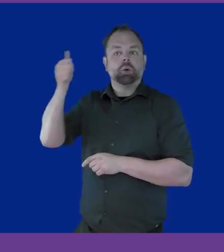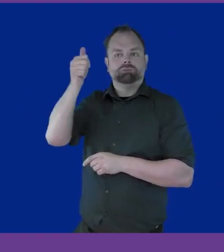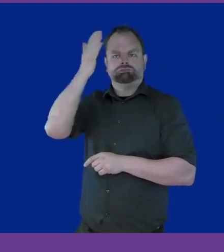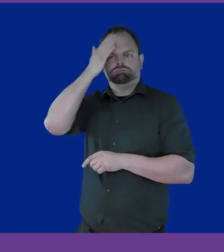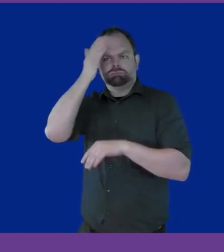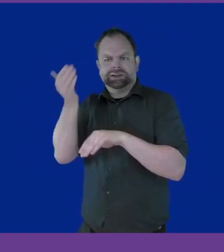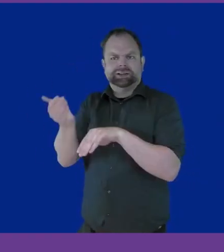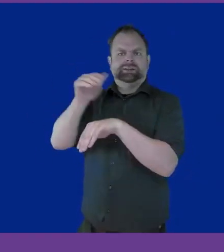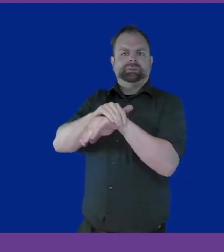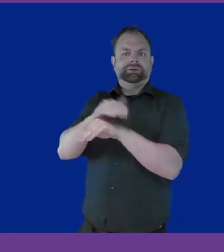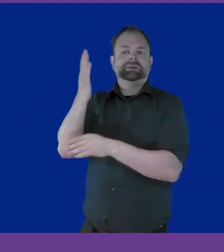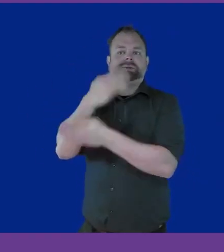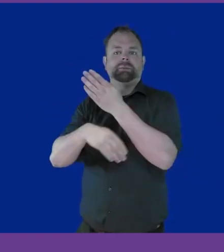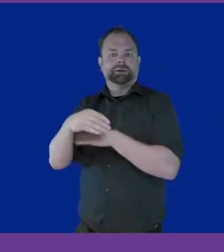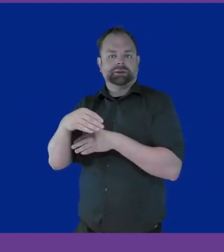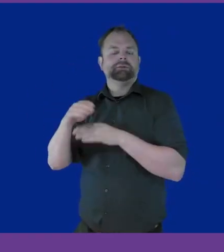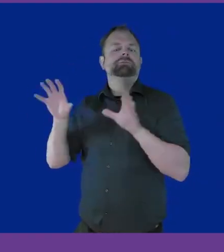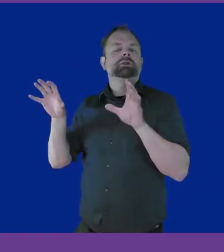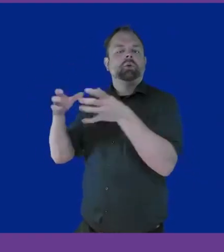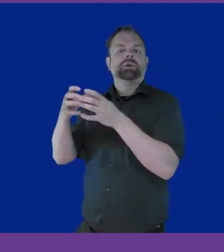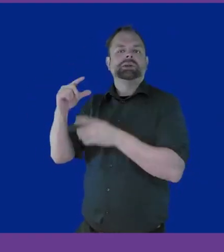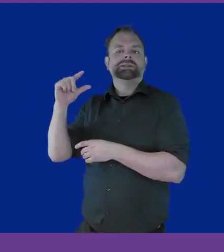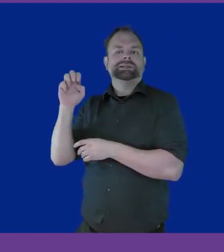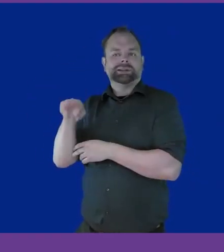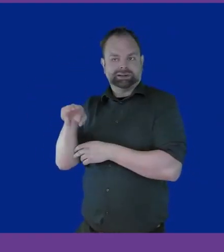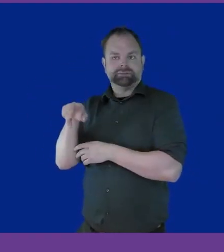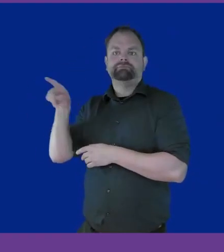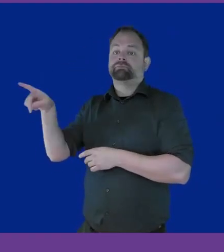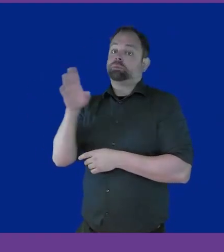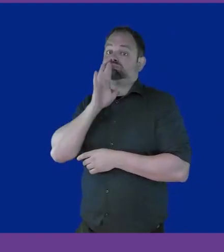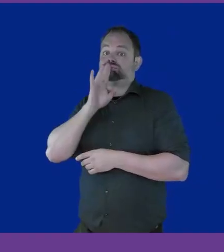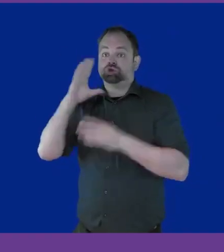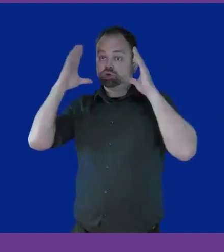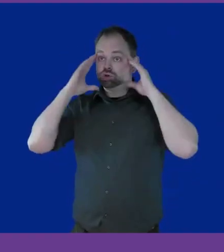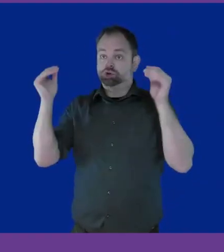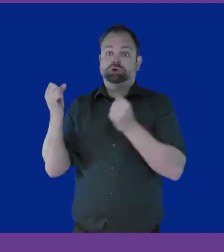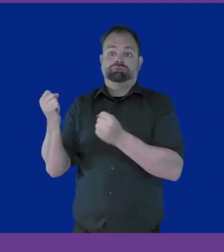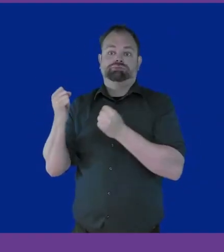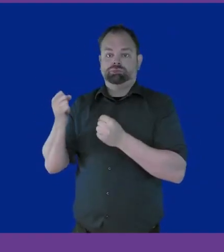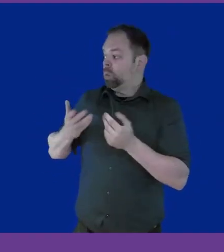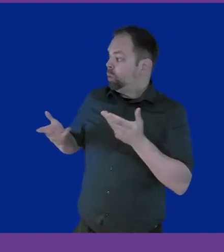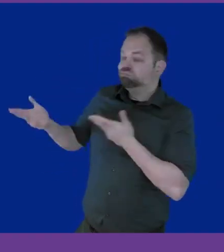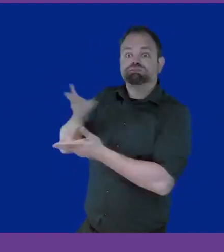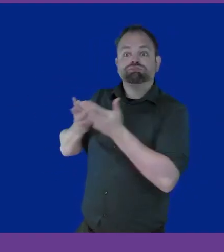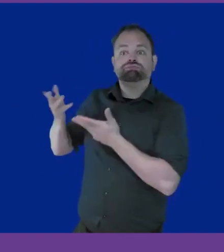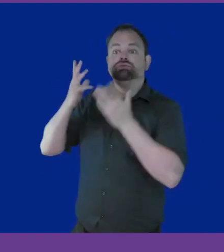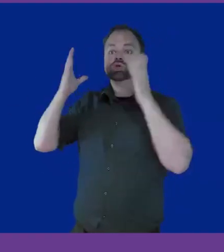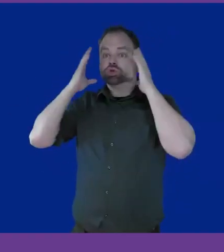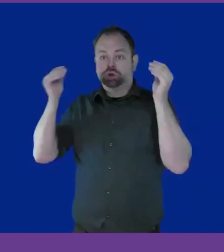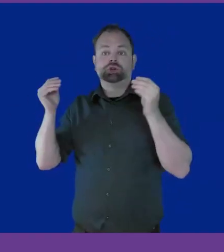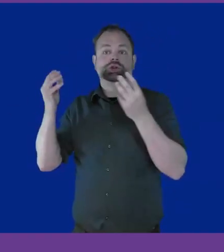Maria Abascal, who is Director General of the Spanish Banking Federation and Chair of the Executive Committee of the European Banking